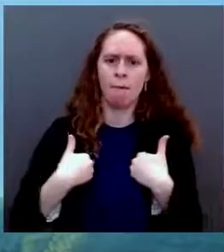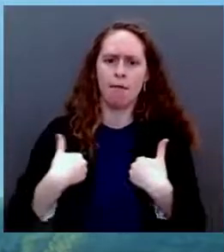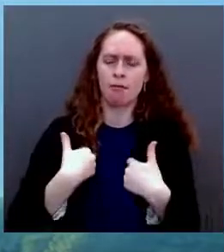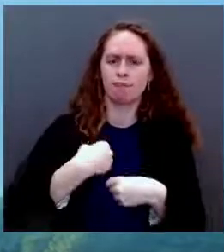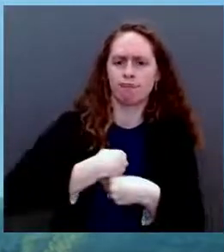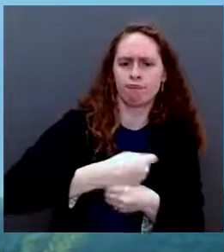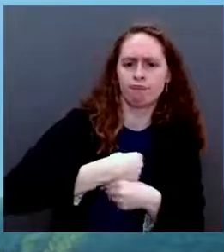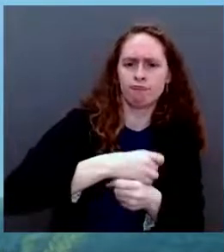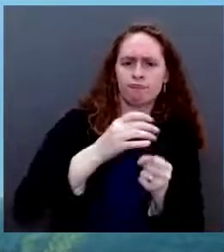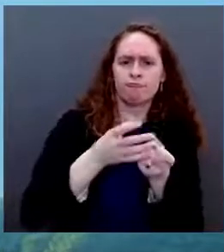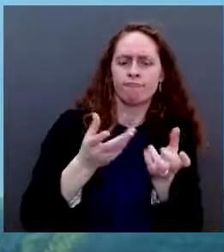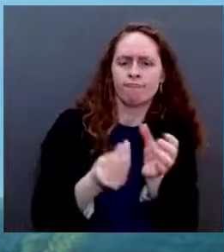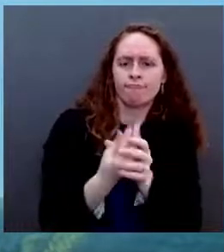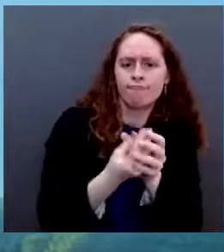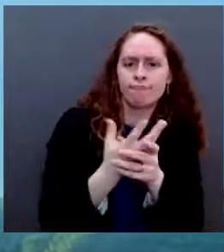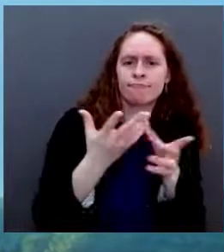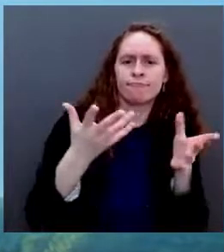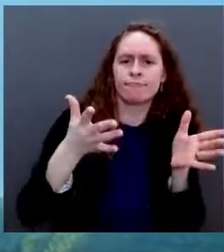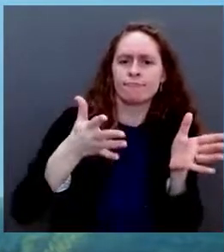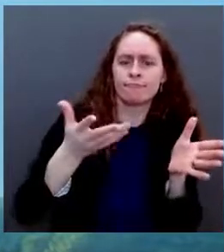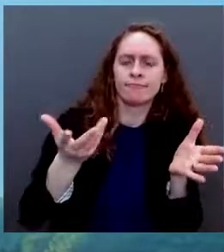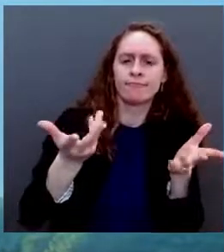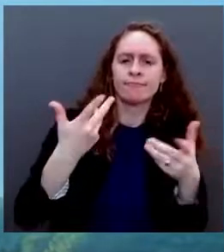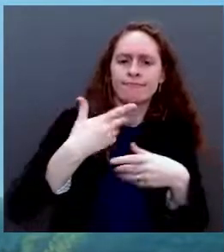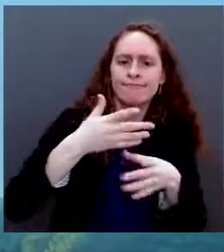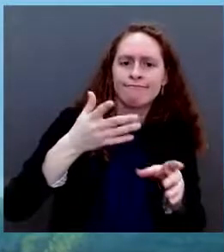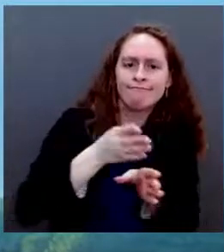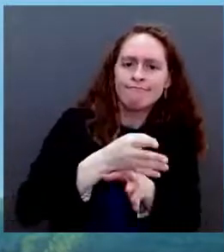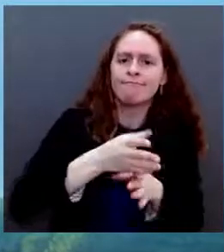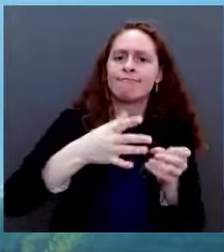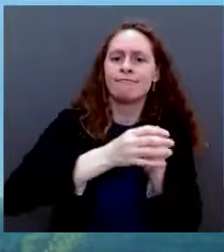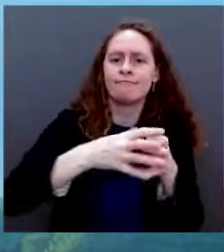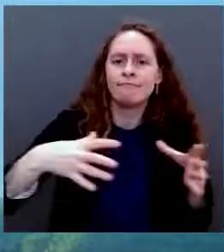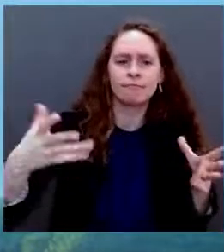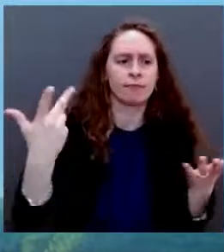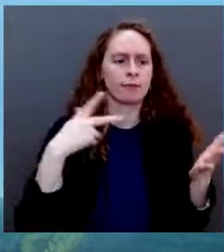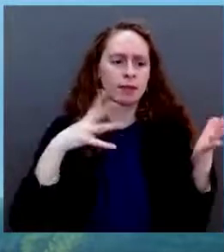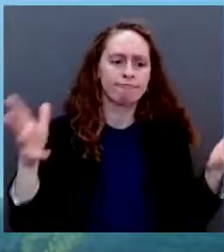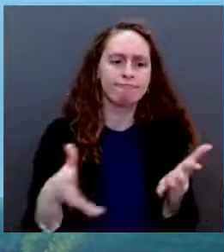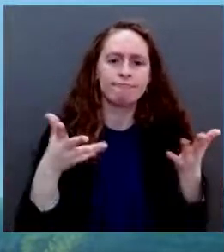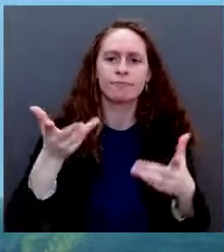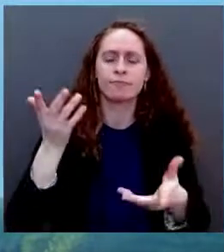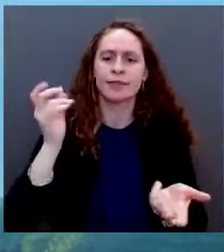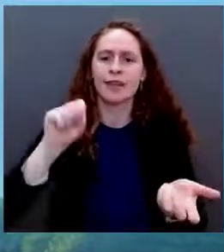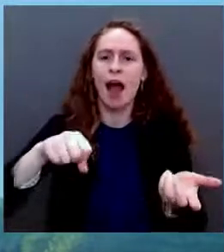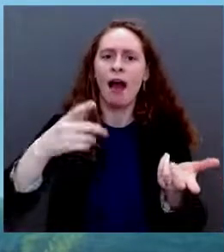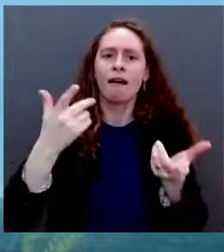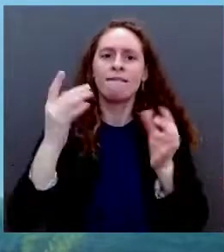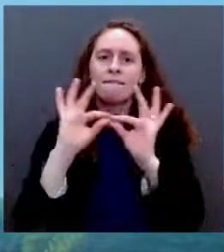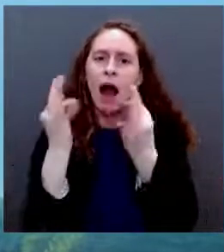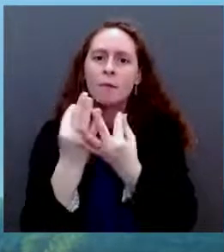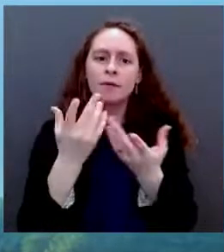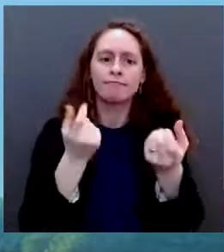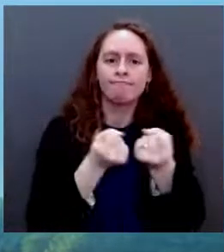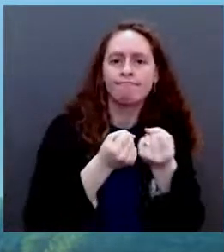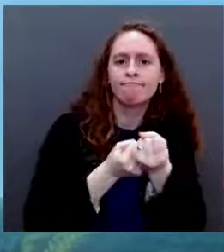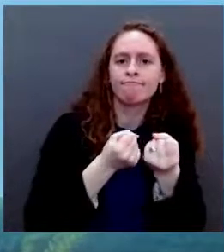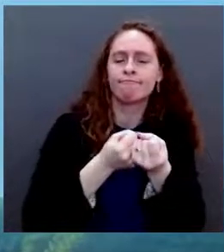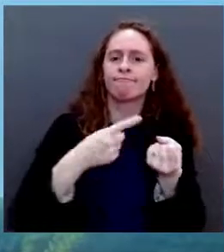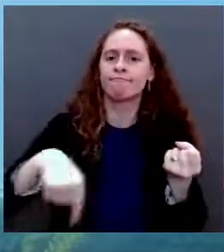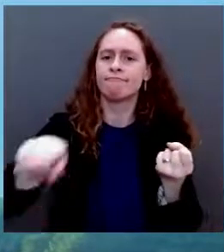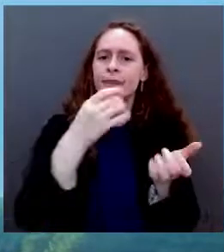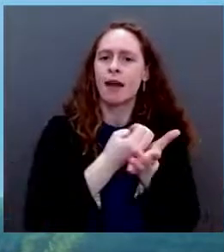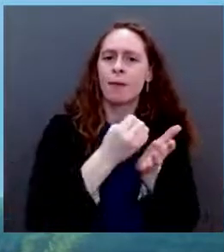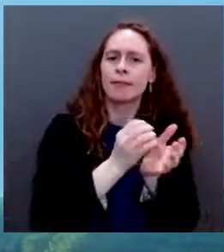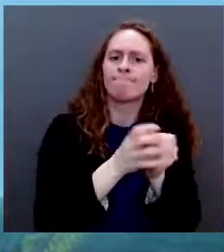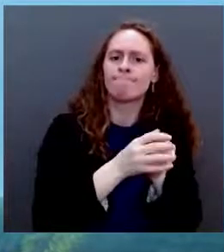farms and ranches, in our family operations, and in our rural communities. For too long,